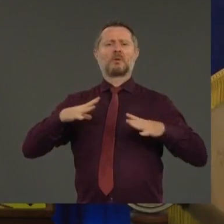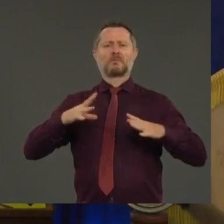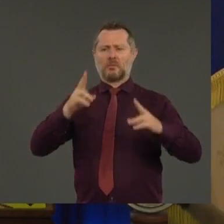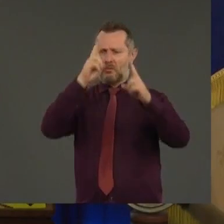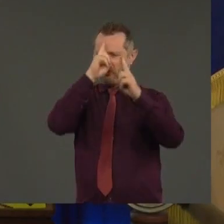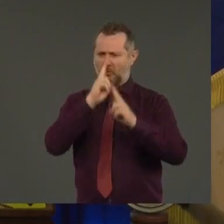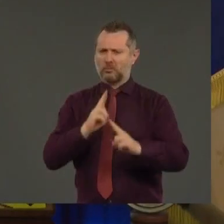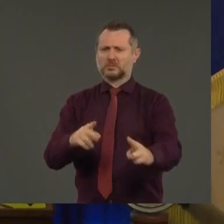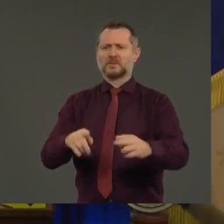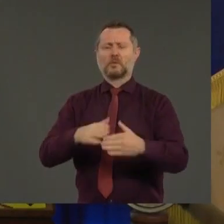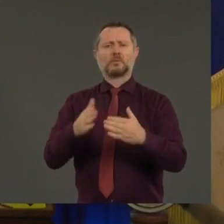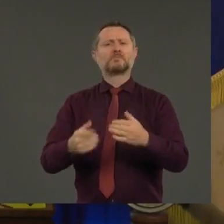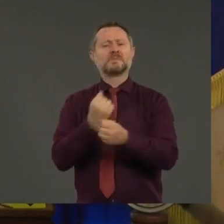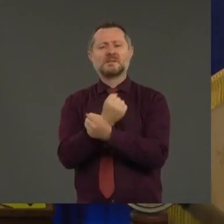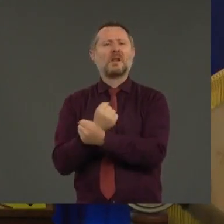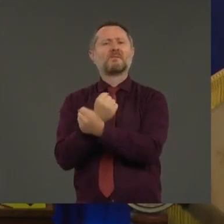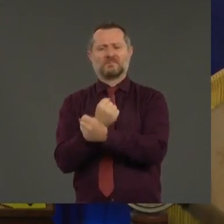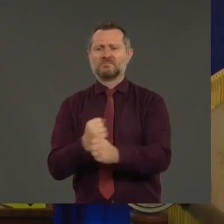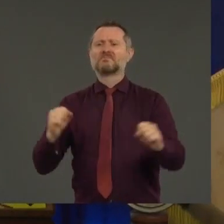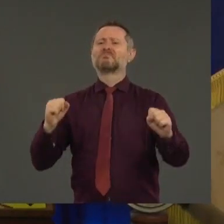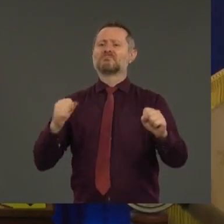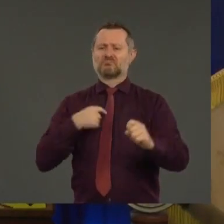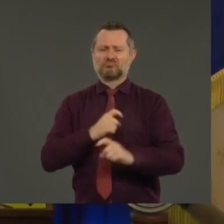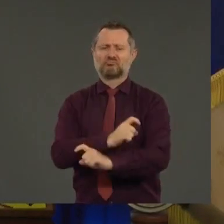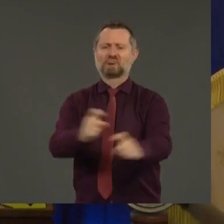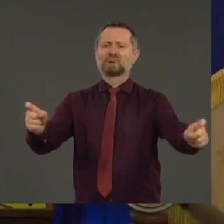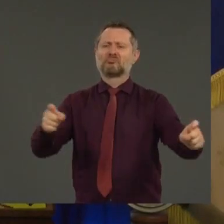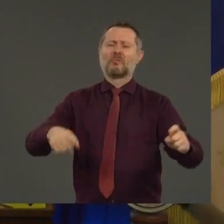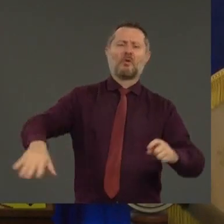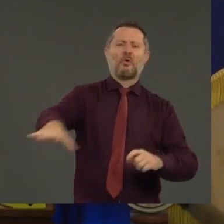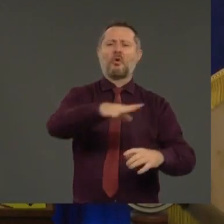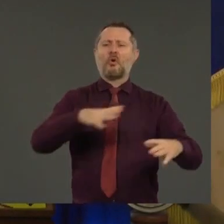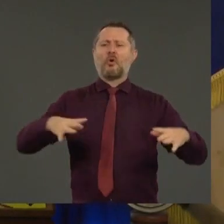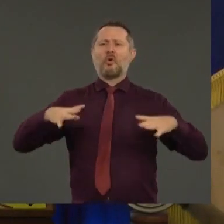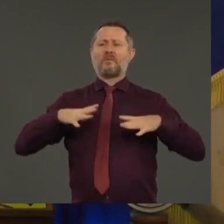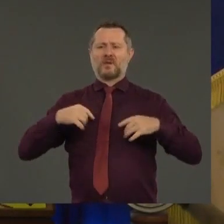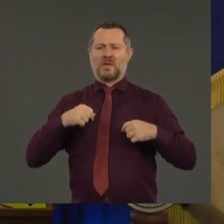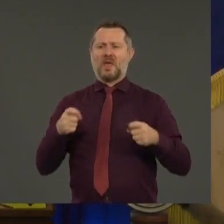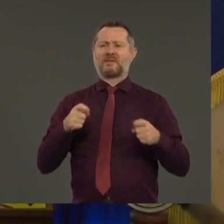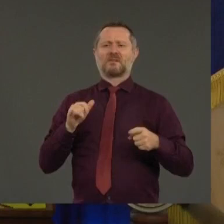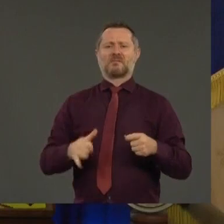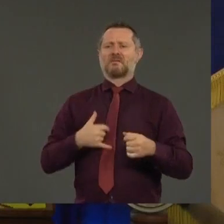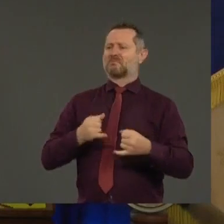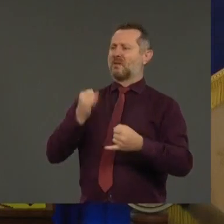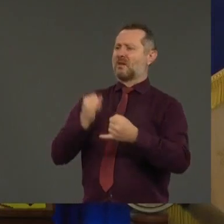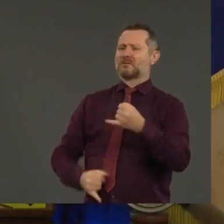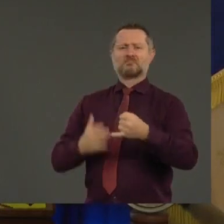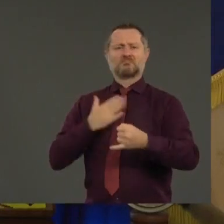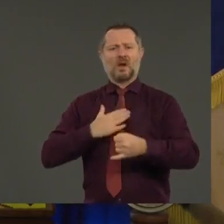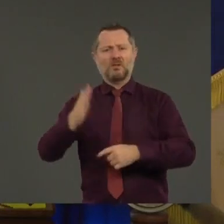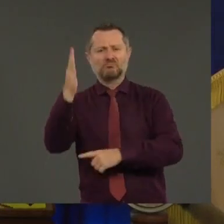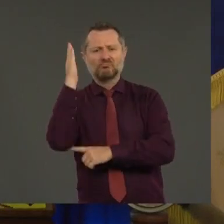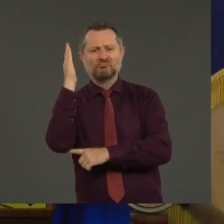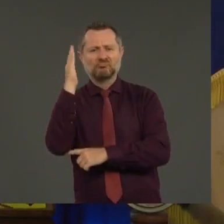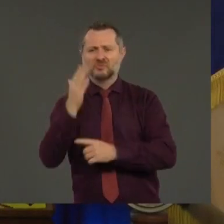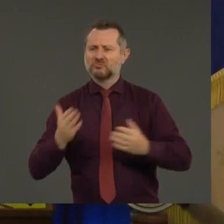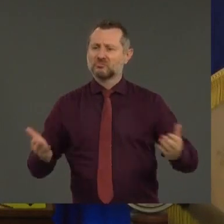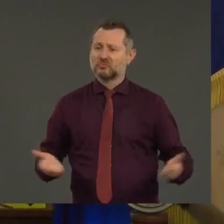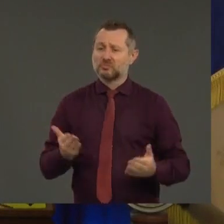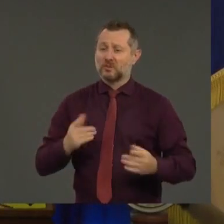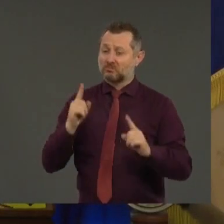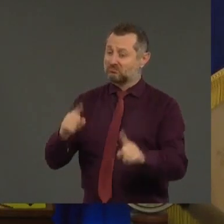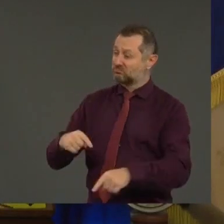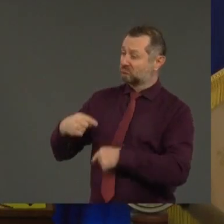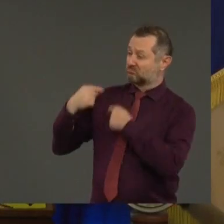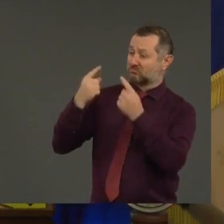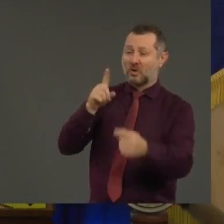slavery. So I gave everyone today off, and I can handle this last daily COVID briefing alone. After 111 days